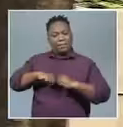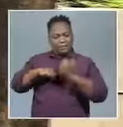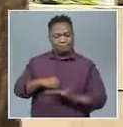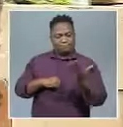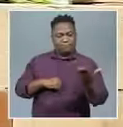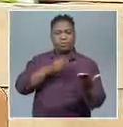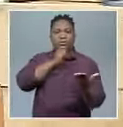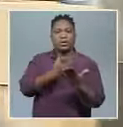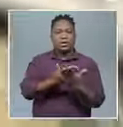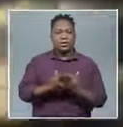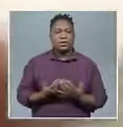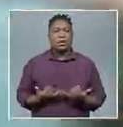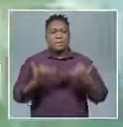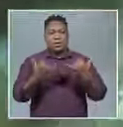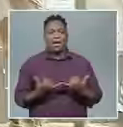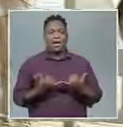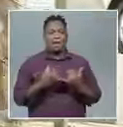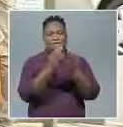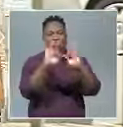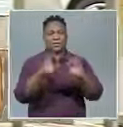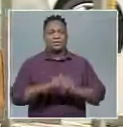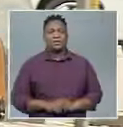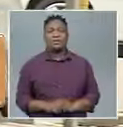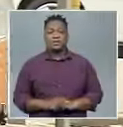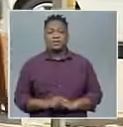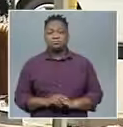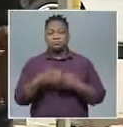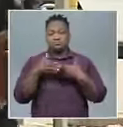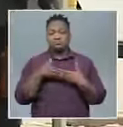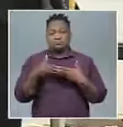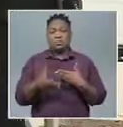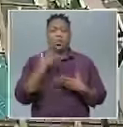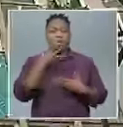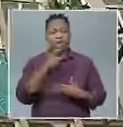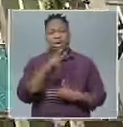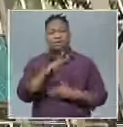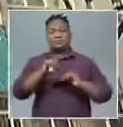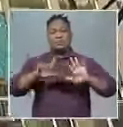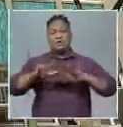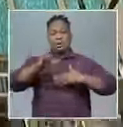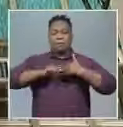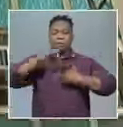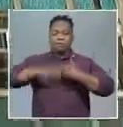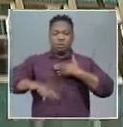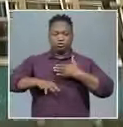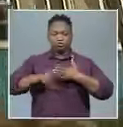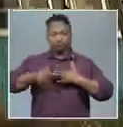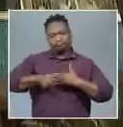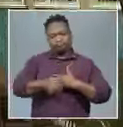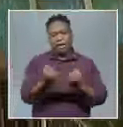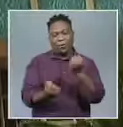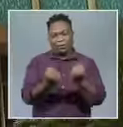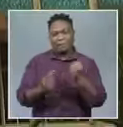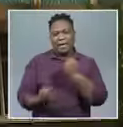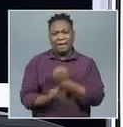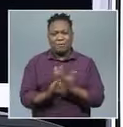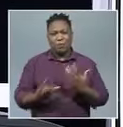For now, they walk free. Their next appearance is on the 27th of March. Erin Bates,